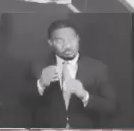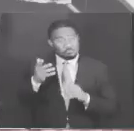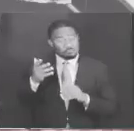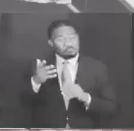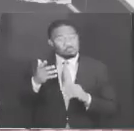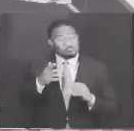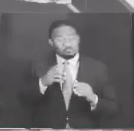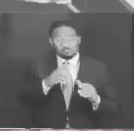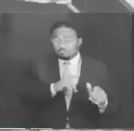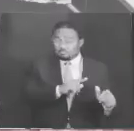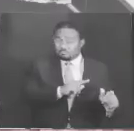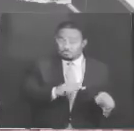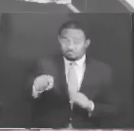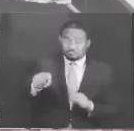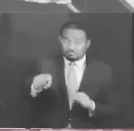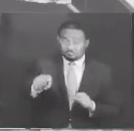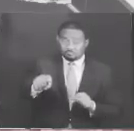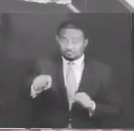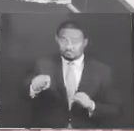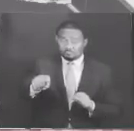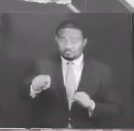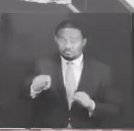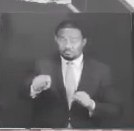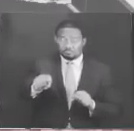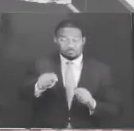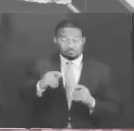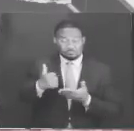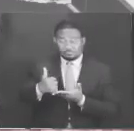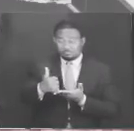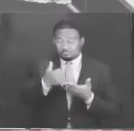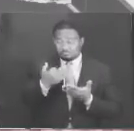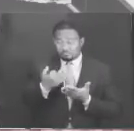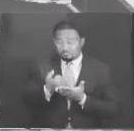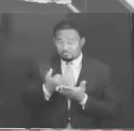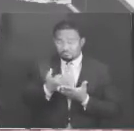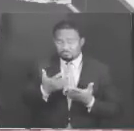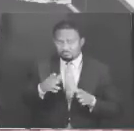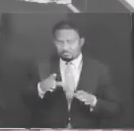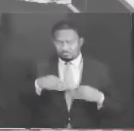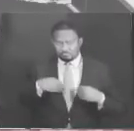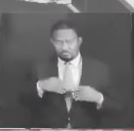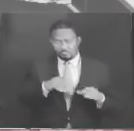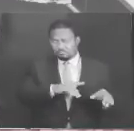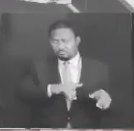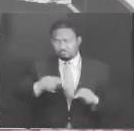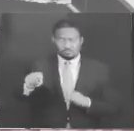have the District Assembly Common Fund has received, and we have transferred the sum of